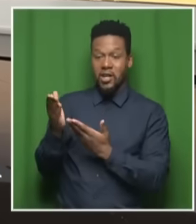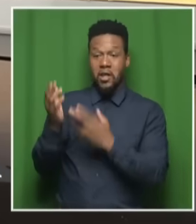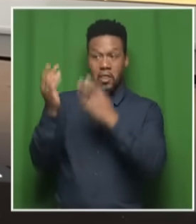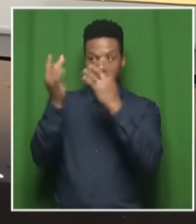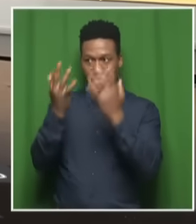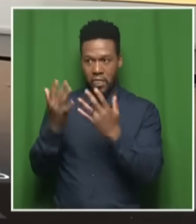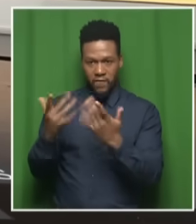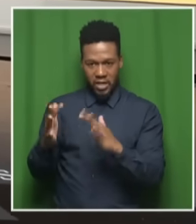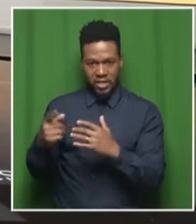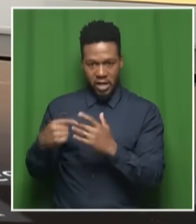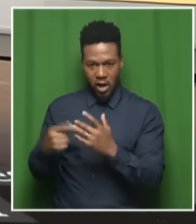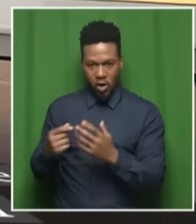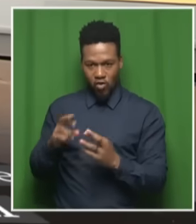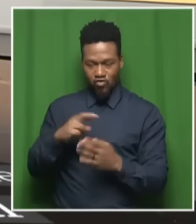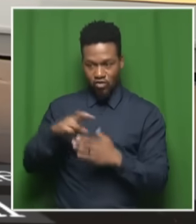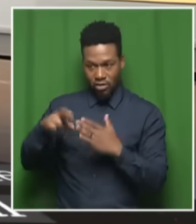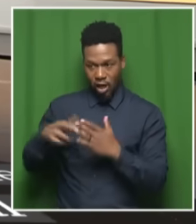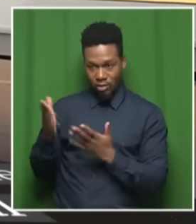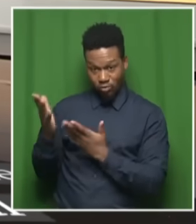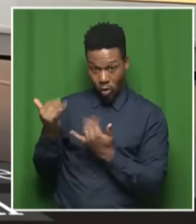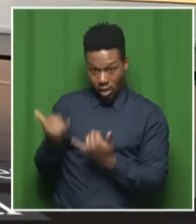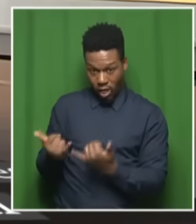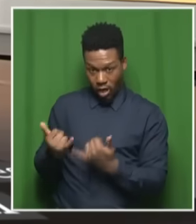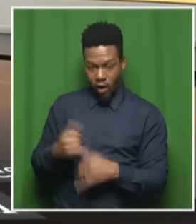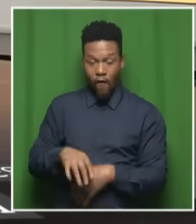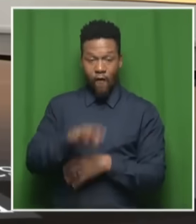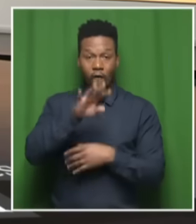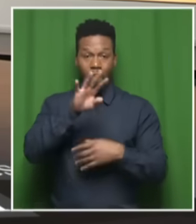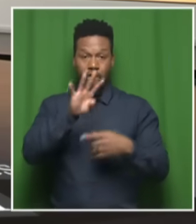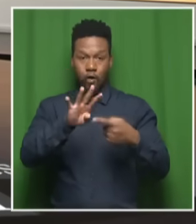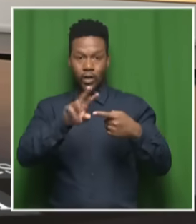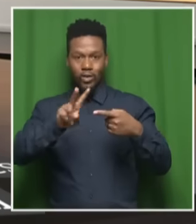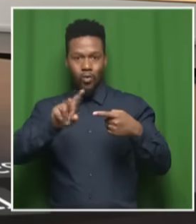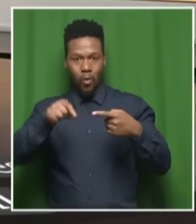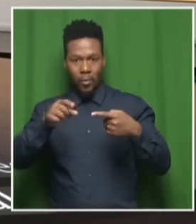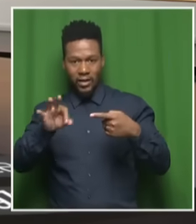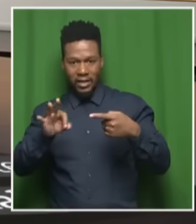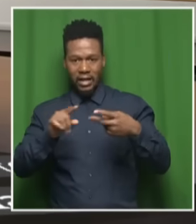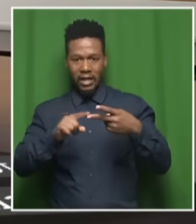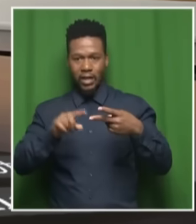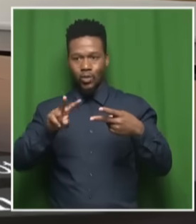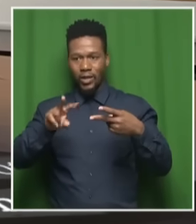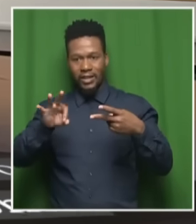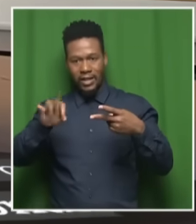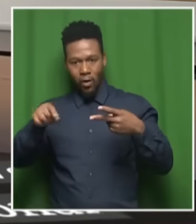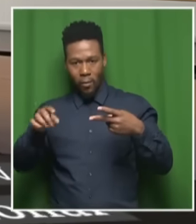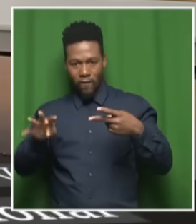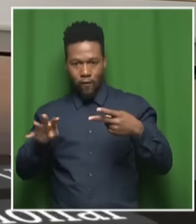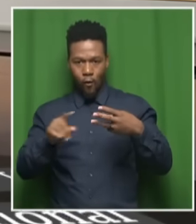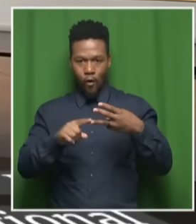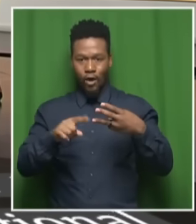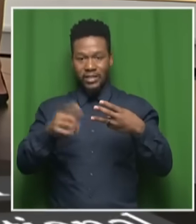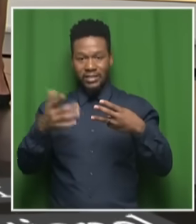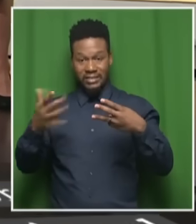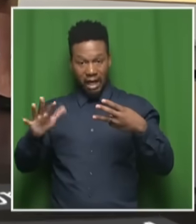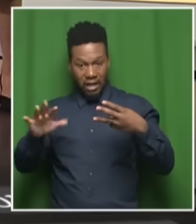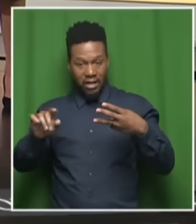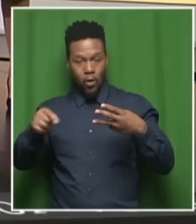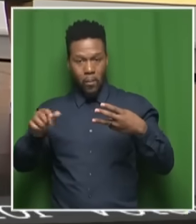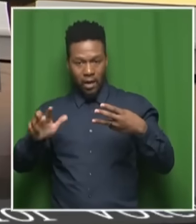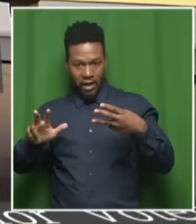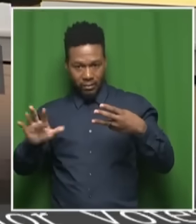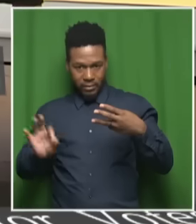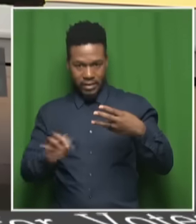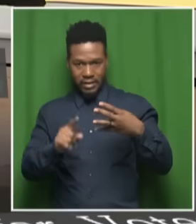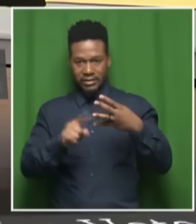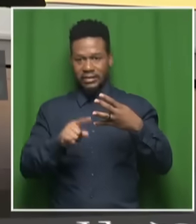ANC at 42.3%, the DA 23.4%. We're obviously seeing MK sitting there as a newcomer. They're on 10.8%, and then the